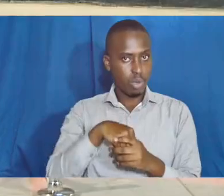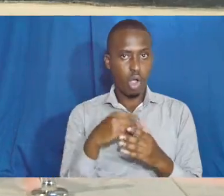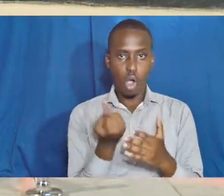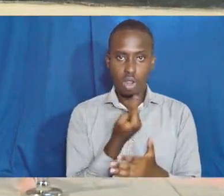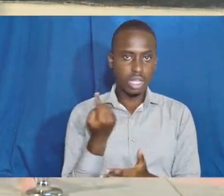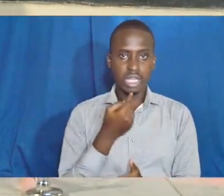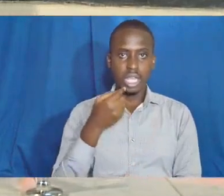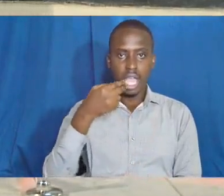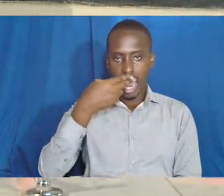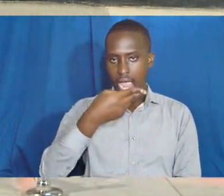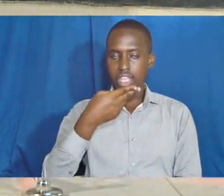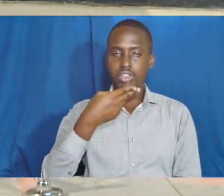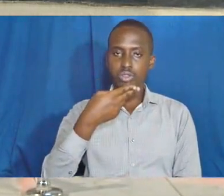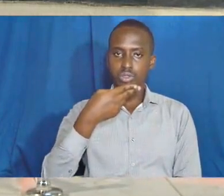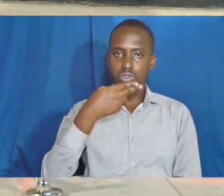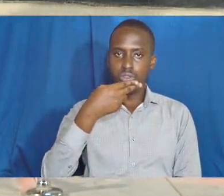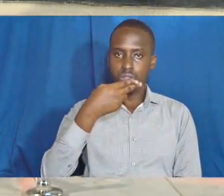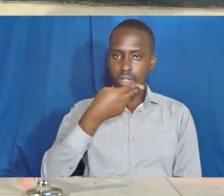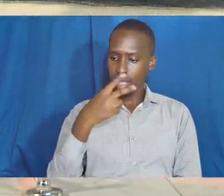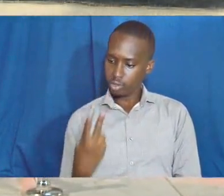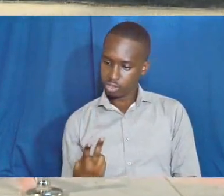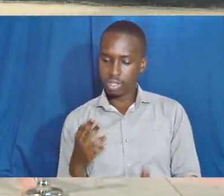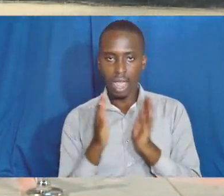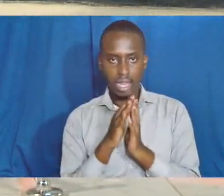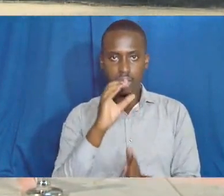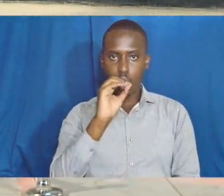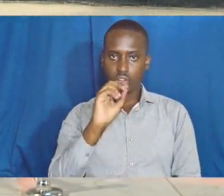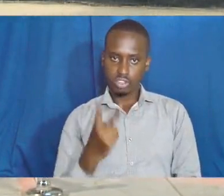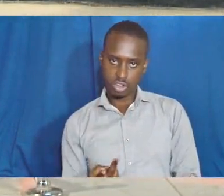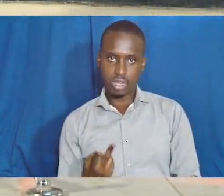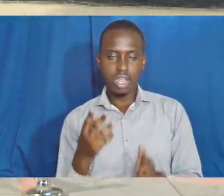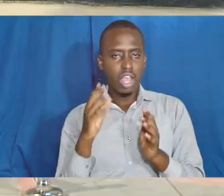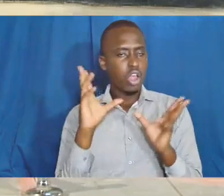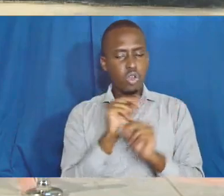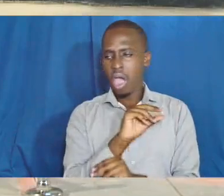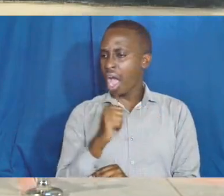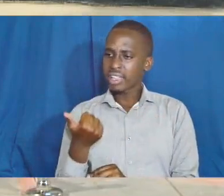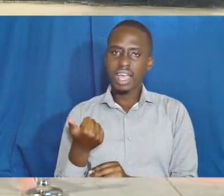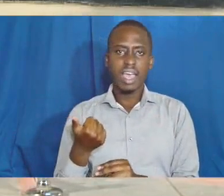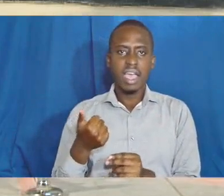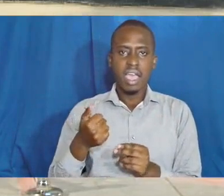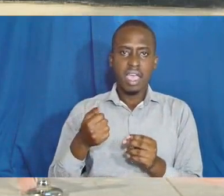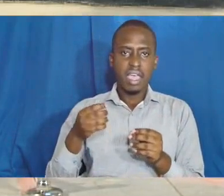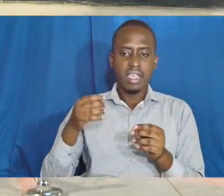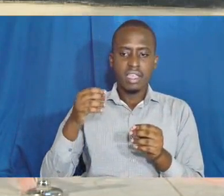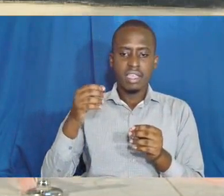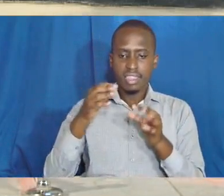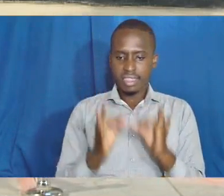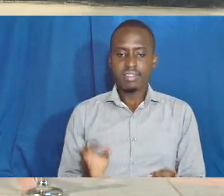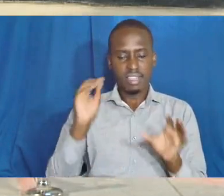only hydrogen and oxygen, and there is no any other substance that is mixed with it.